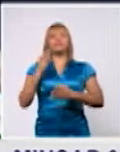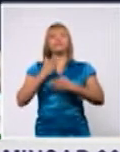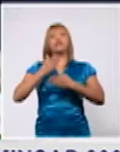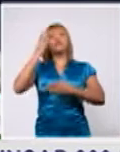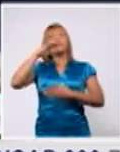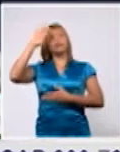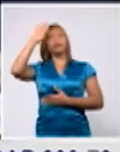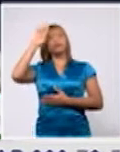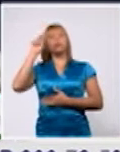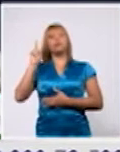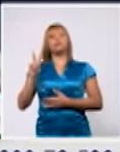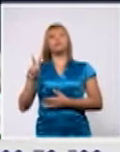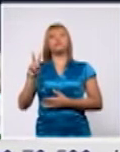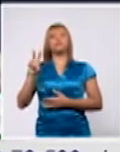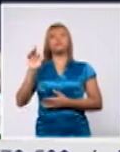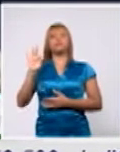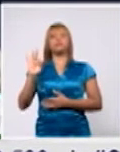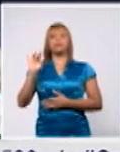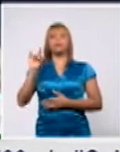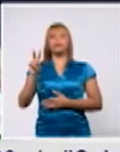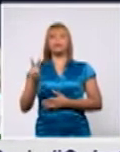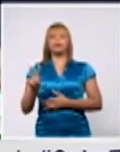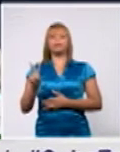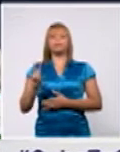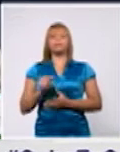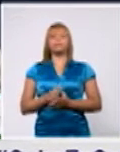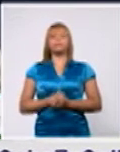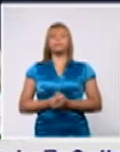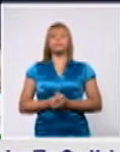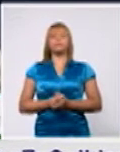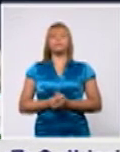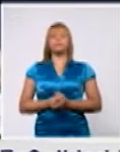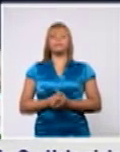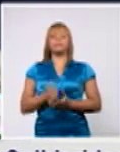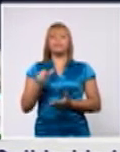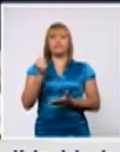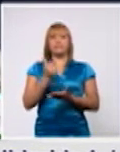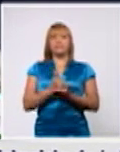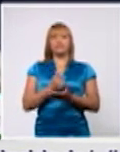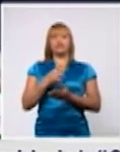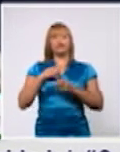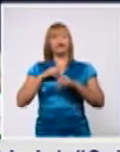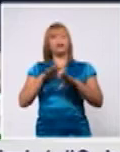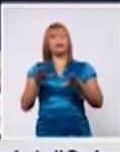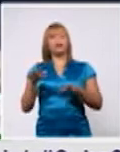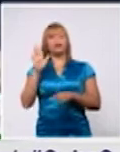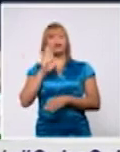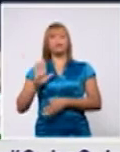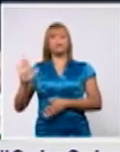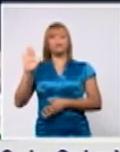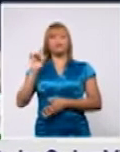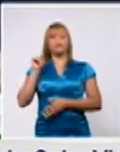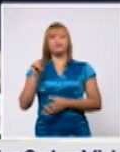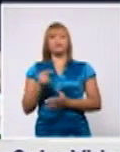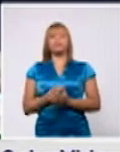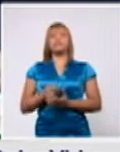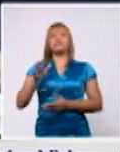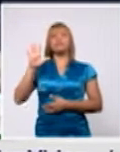579 in Havana's Hygiene, Epidemiology and Microbiology Center, 405 in Villa